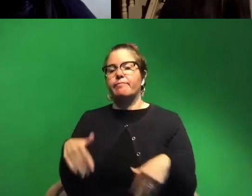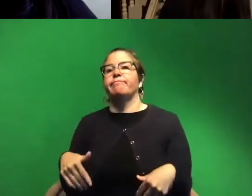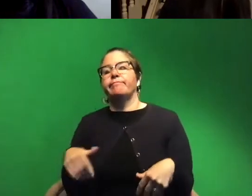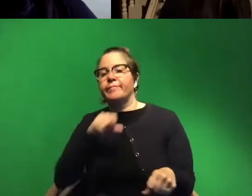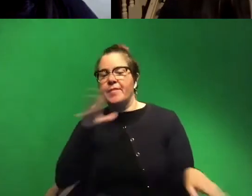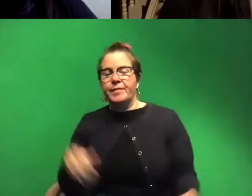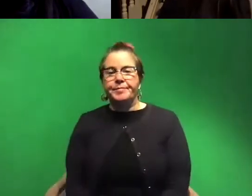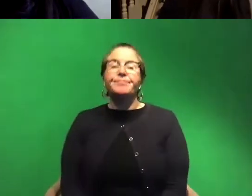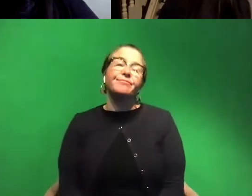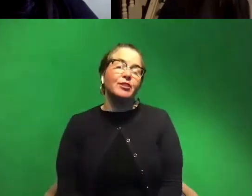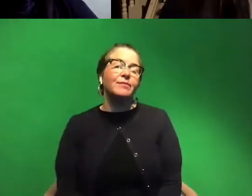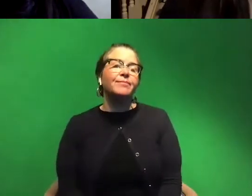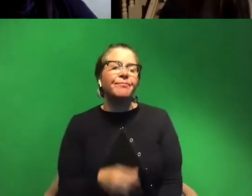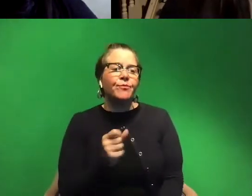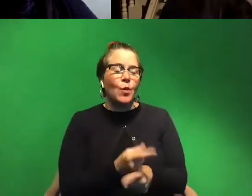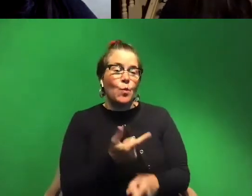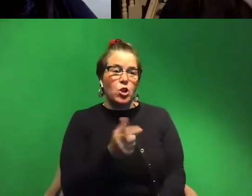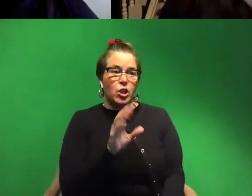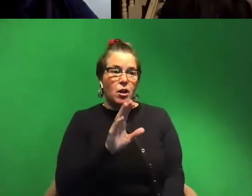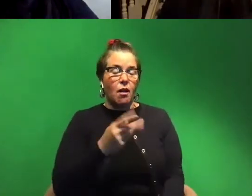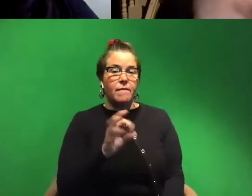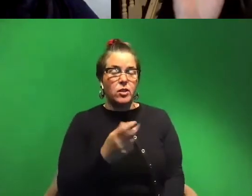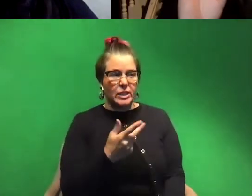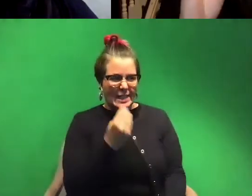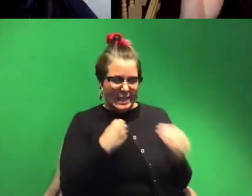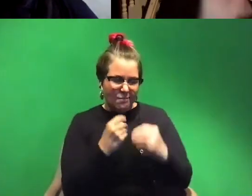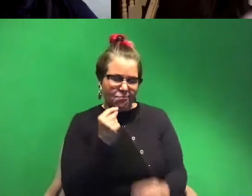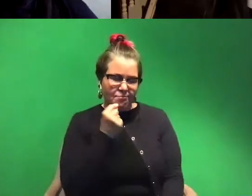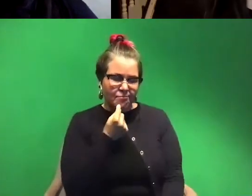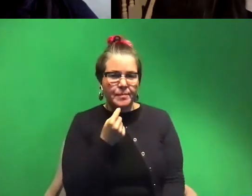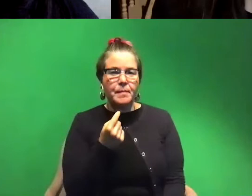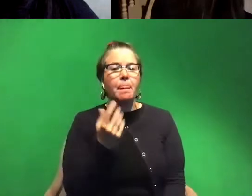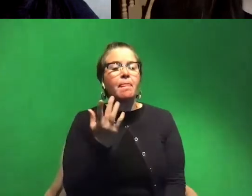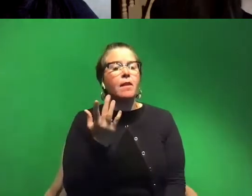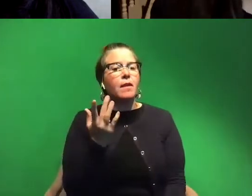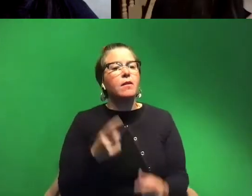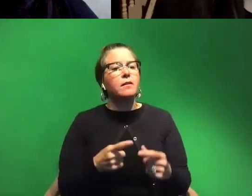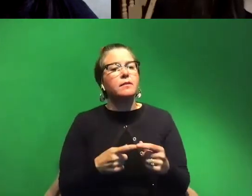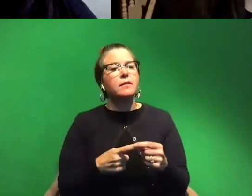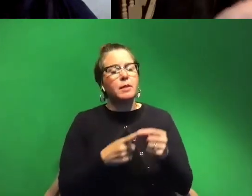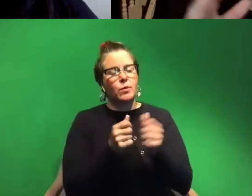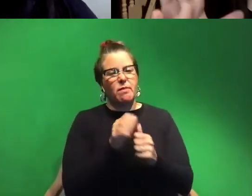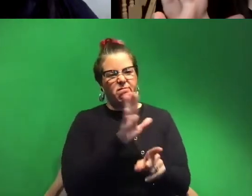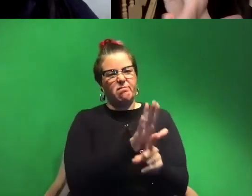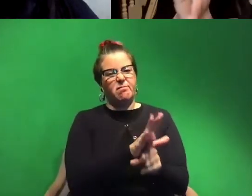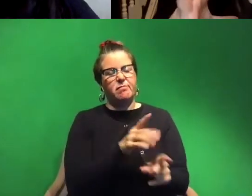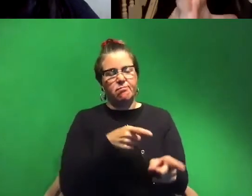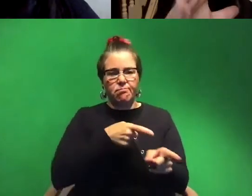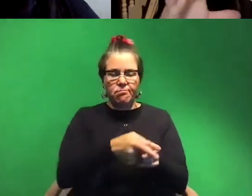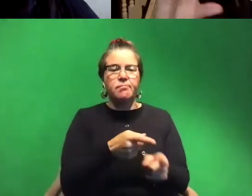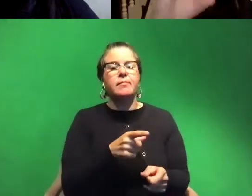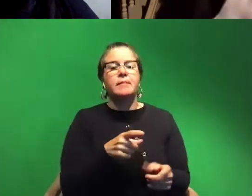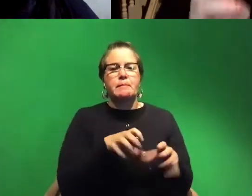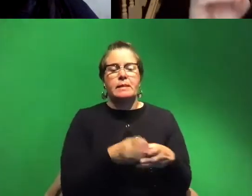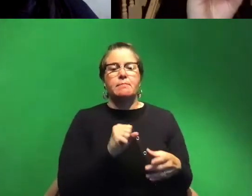Yeah, watching a cuttlefish eat is so cool, because especially with bandensis, the species Yeah. she's working on, because like